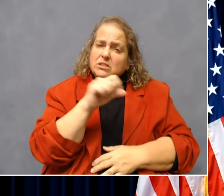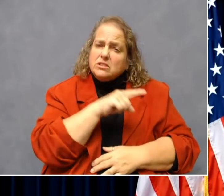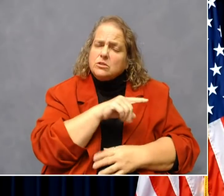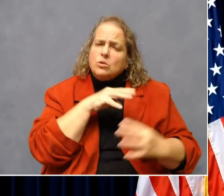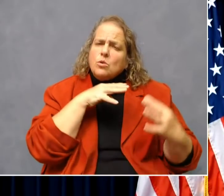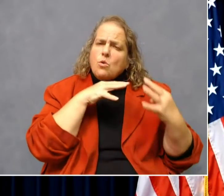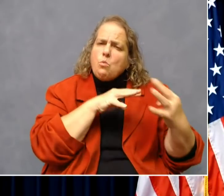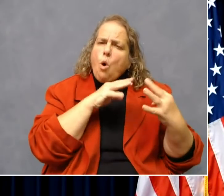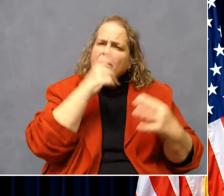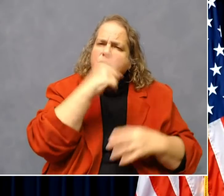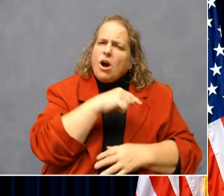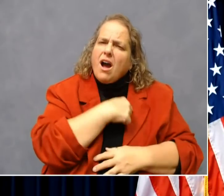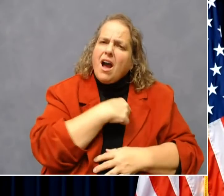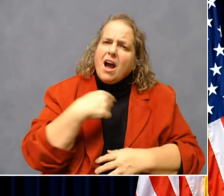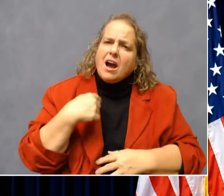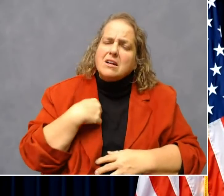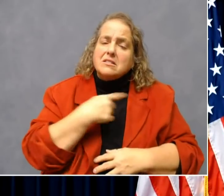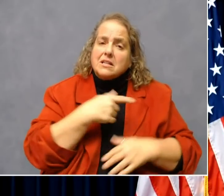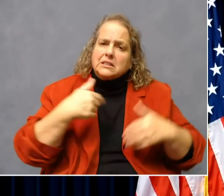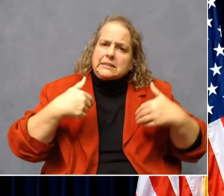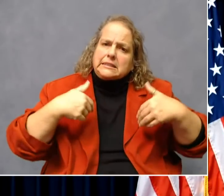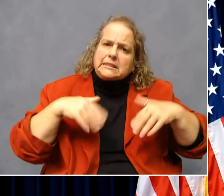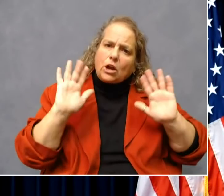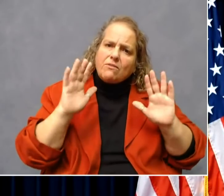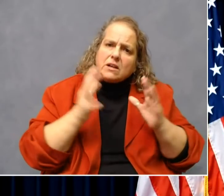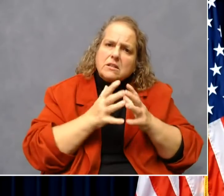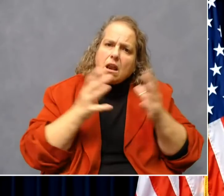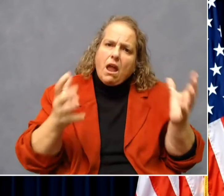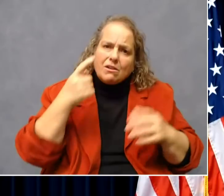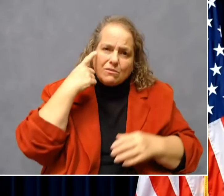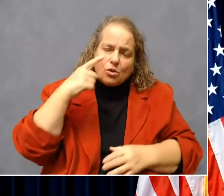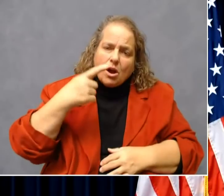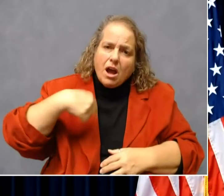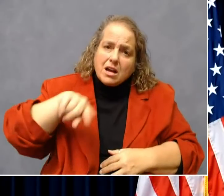sacrificed a lot more for us. So if you claim to be a patriot,